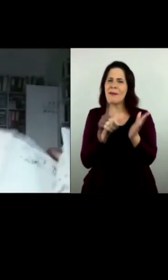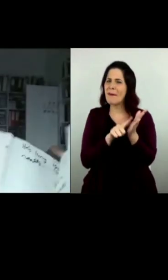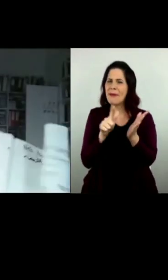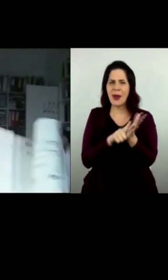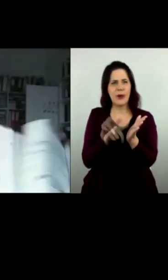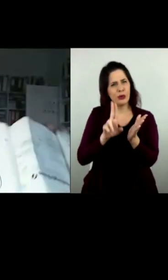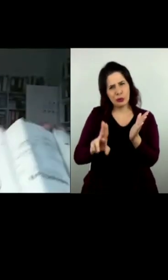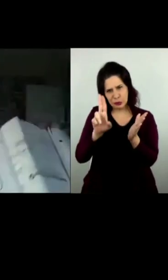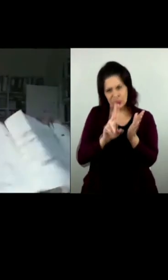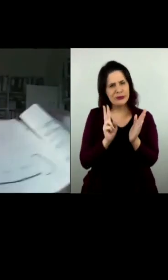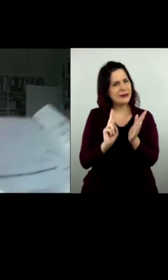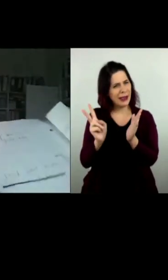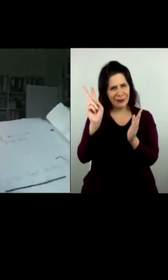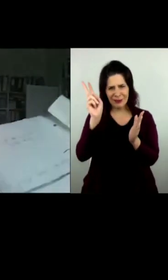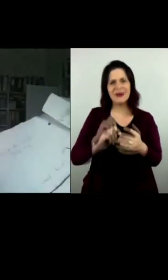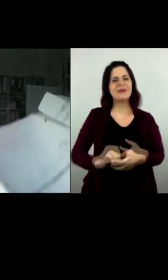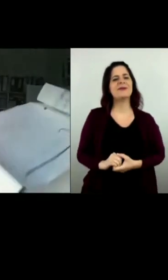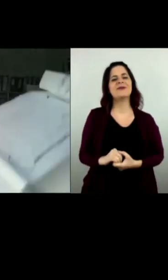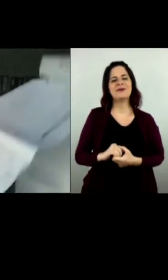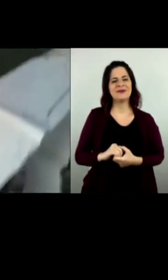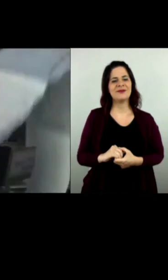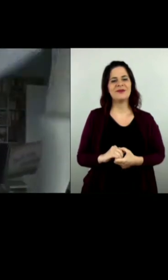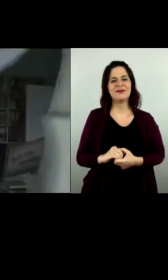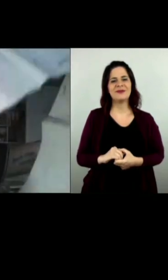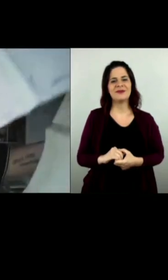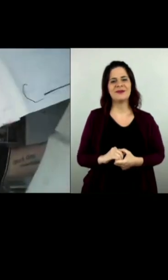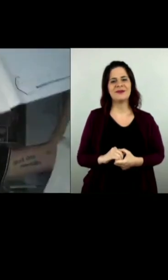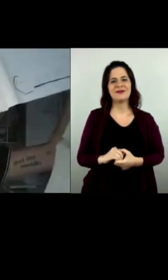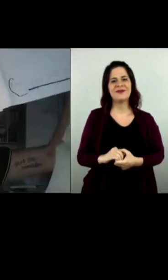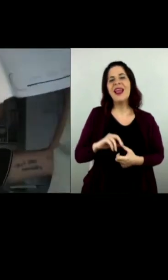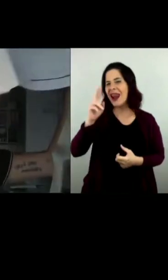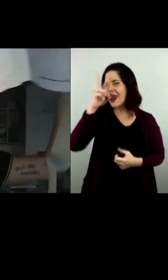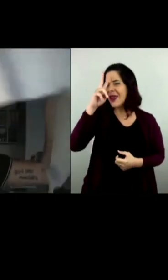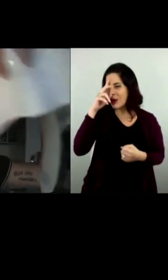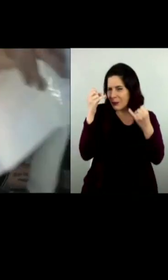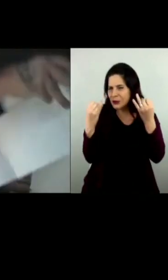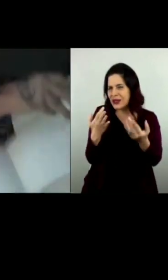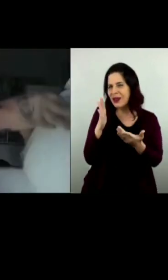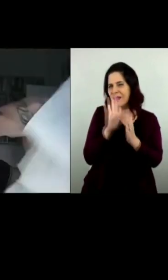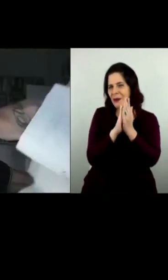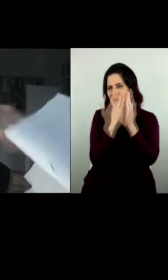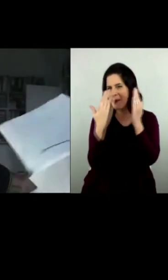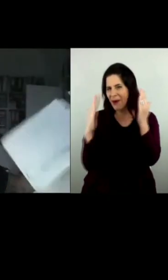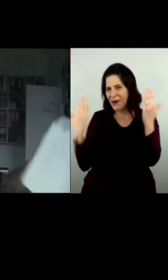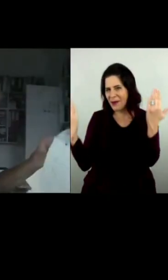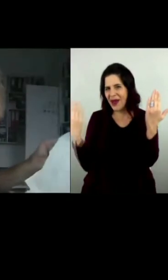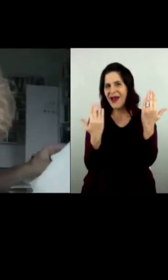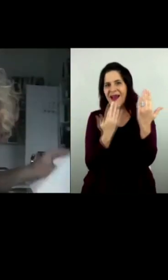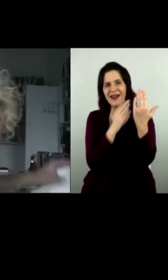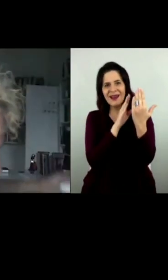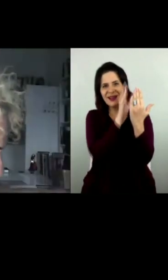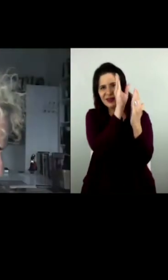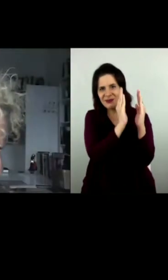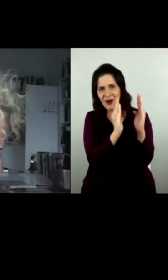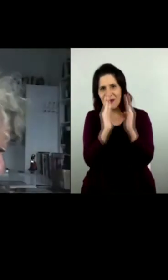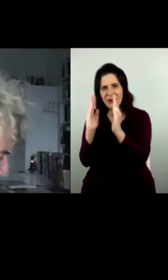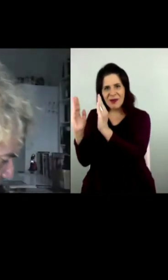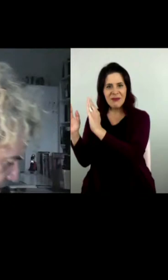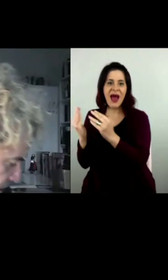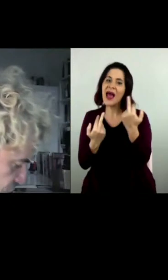is the structure of that particular film, you know, and I definitely want to make it. I think the